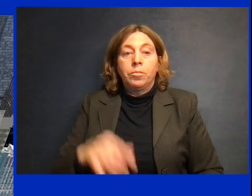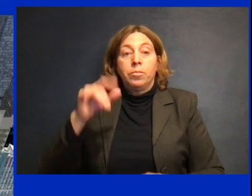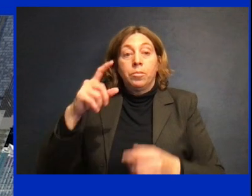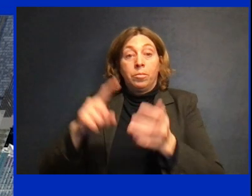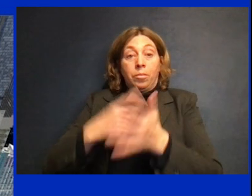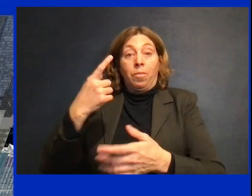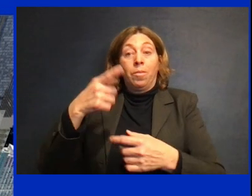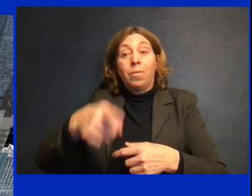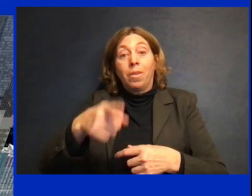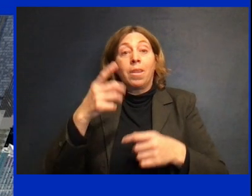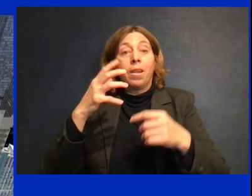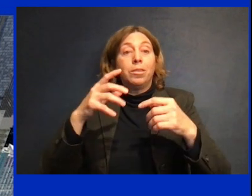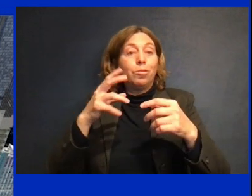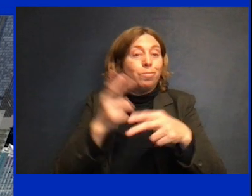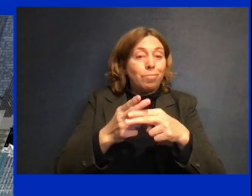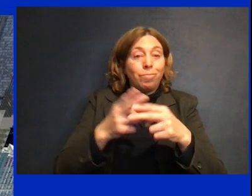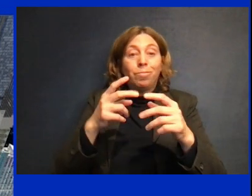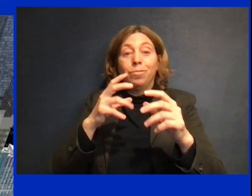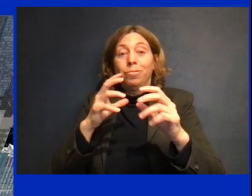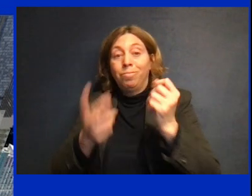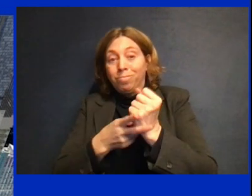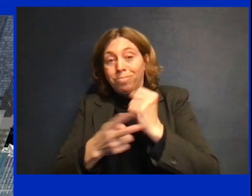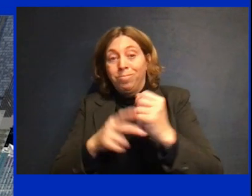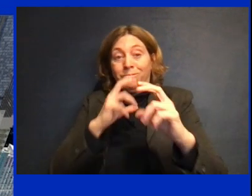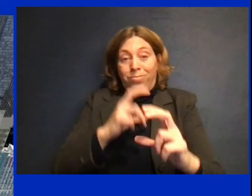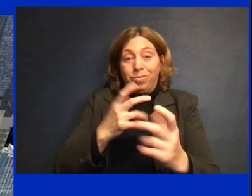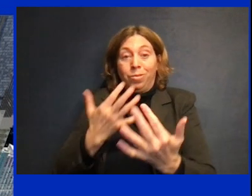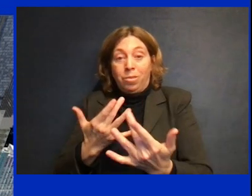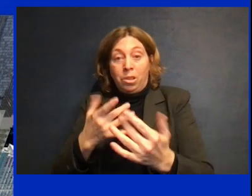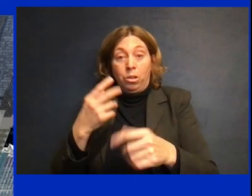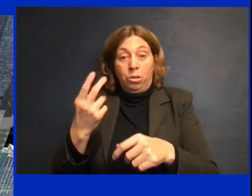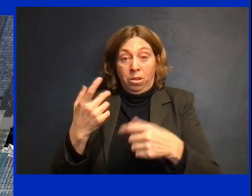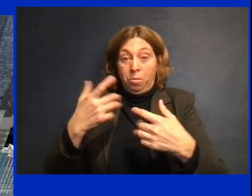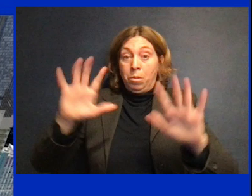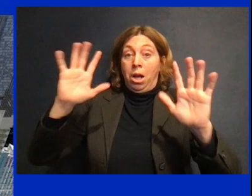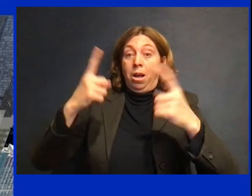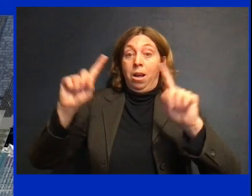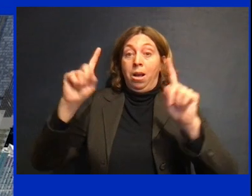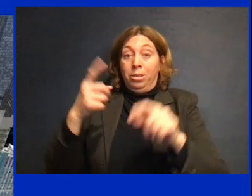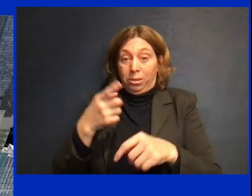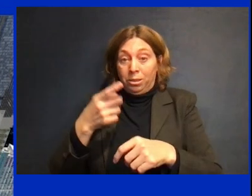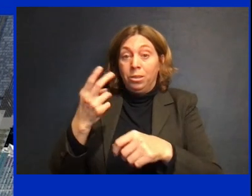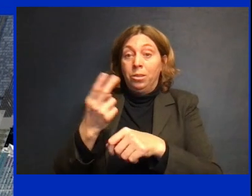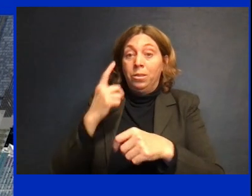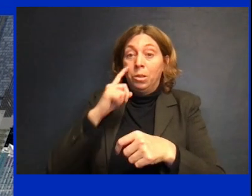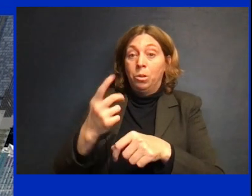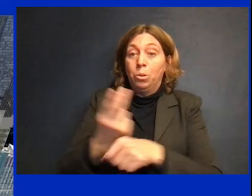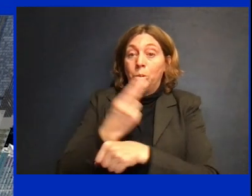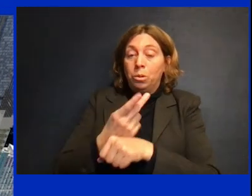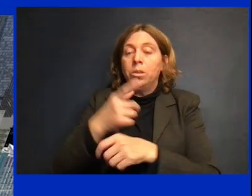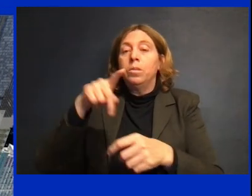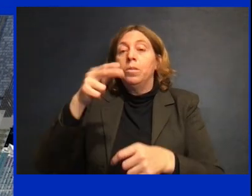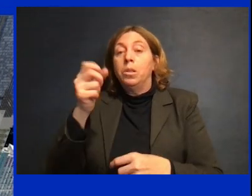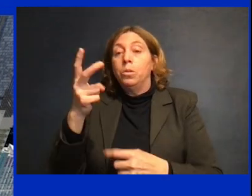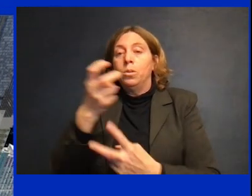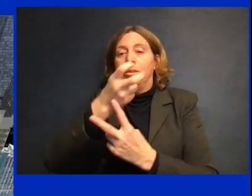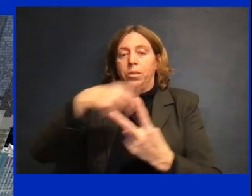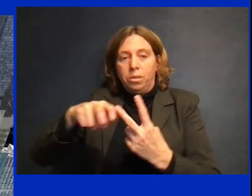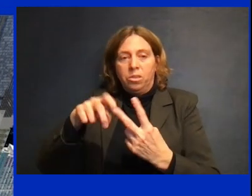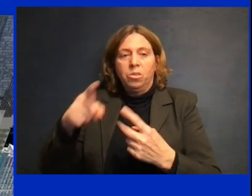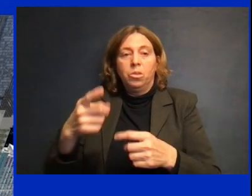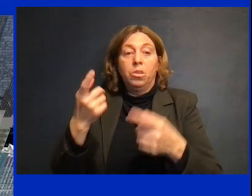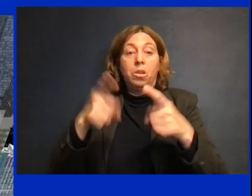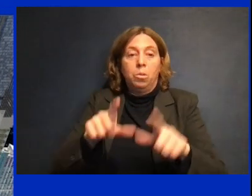Once the storage and staging facility is available for temporary operations, Phase 2, occurring between 2028 and